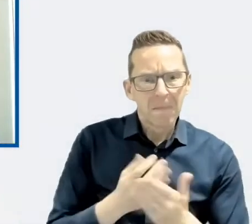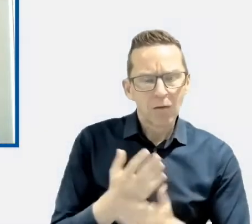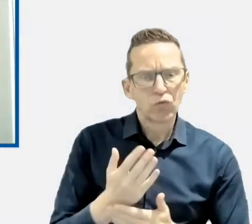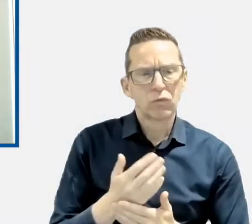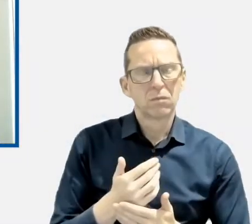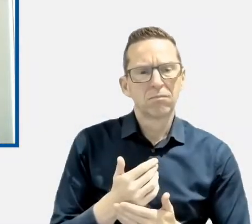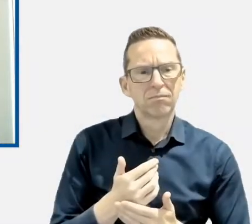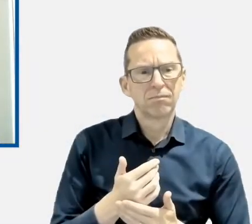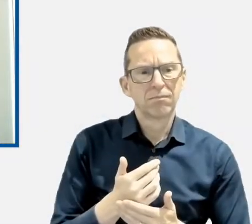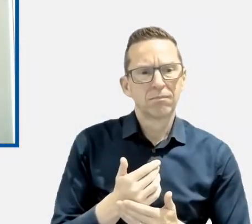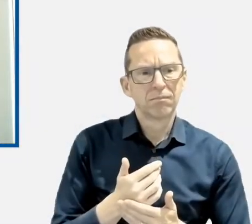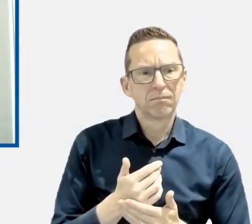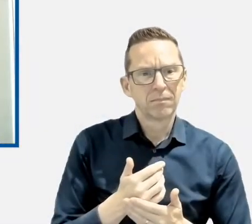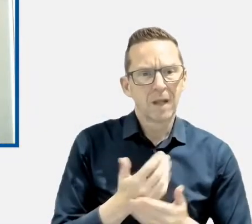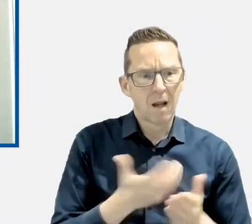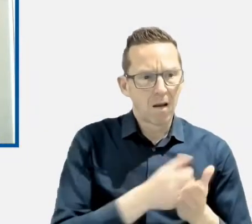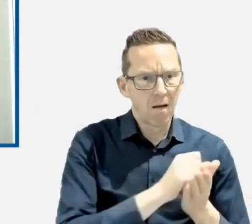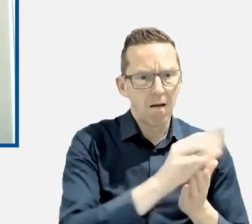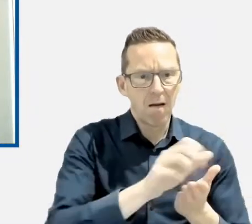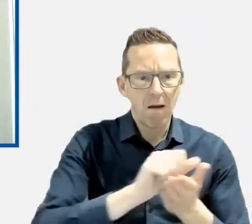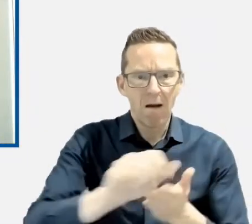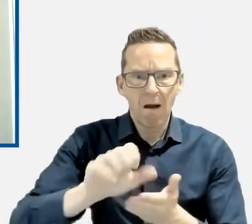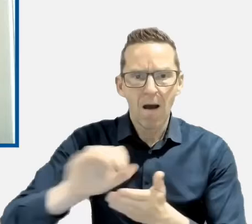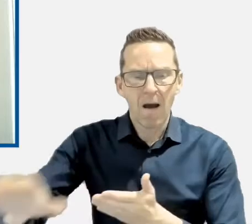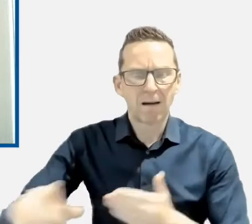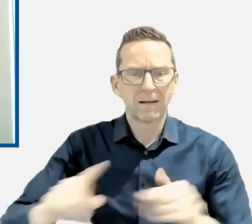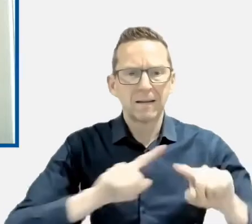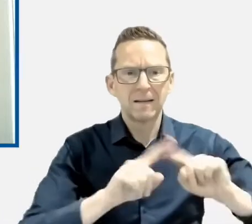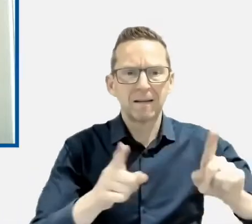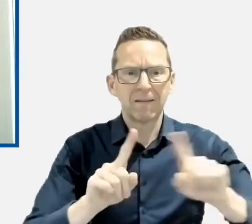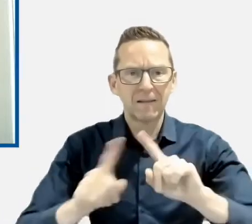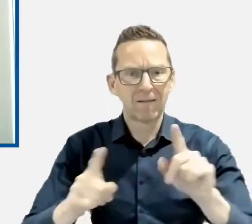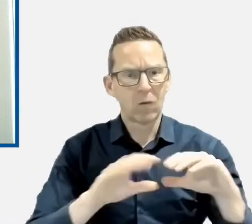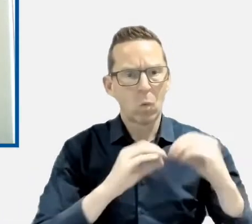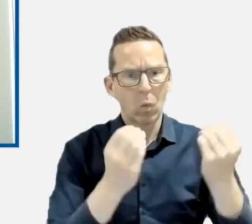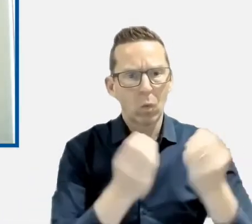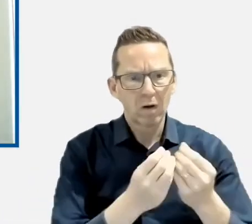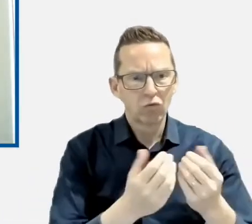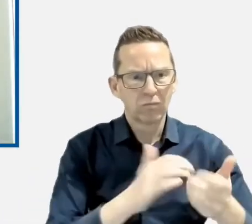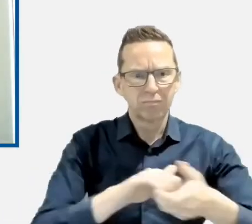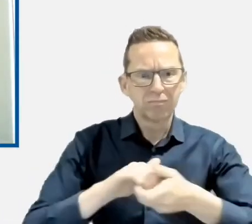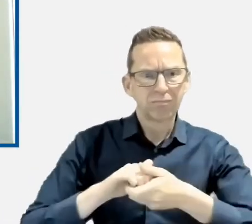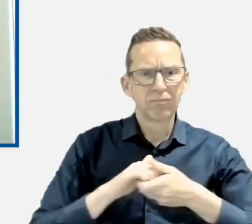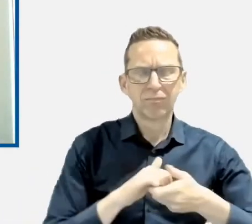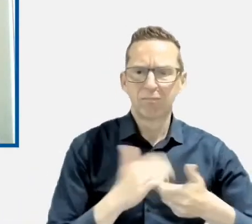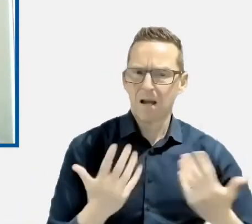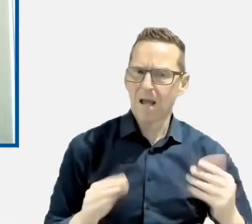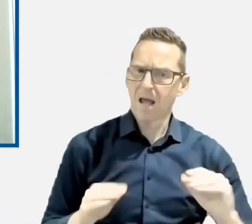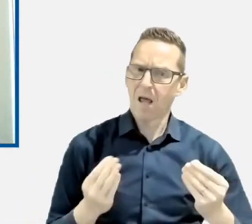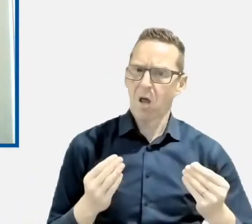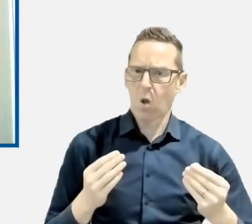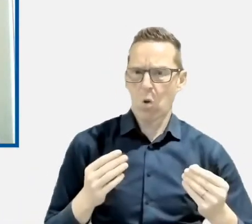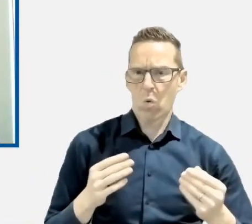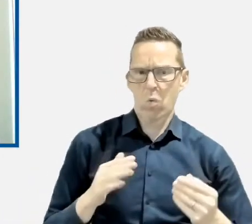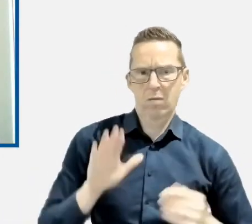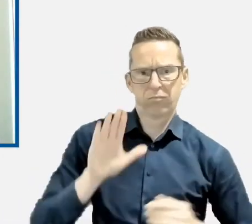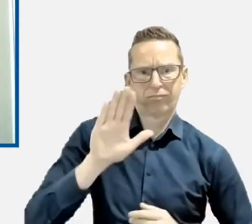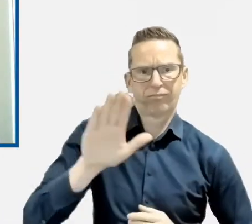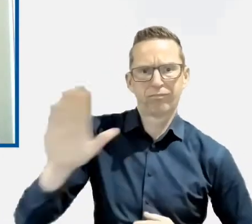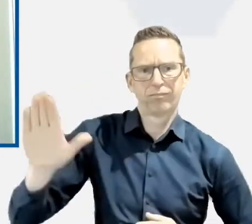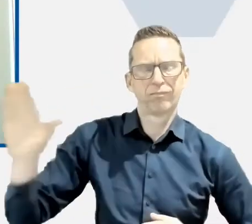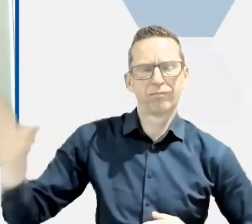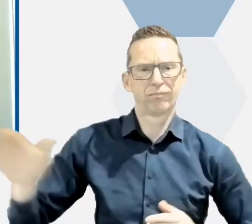this opportunity will give us a chance to learn from